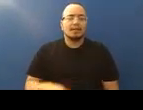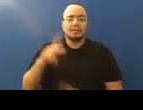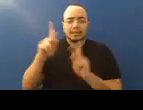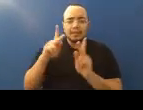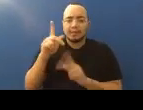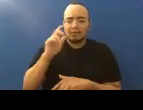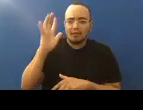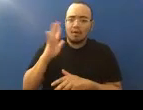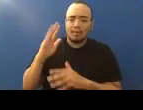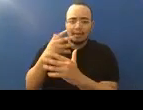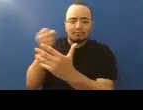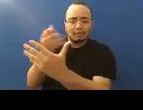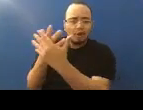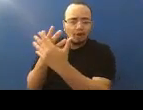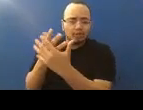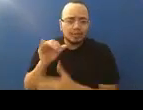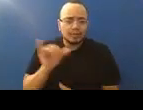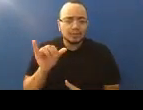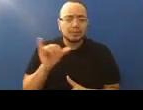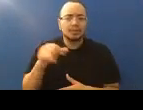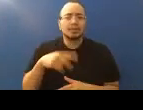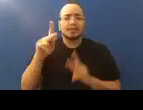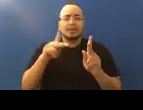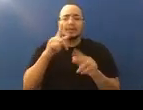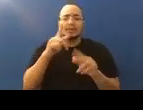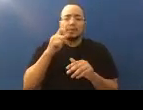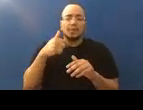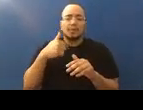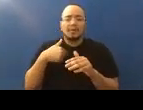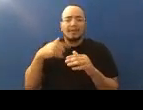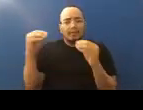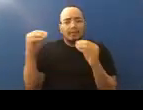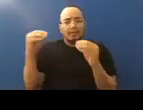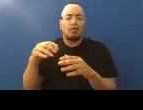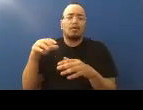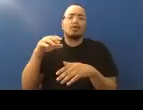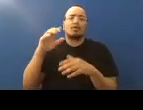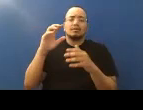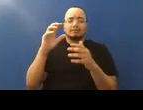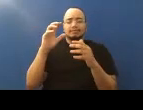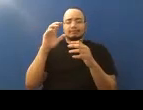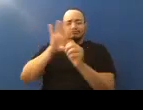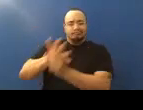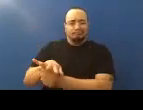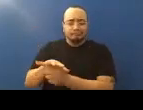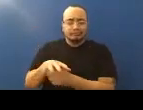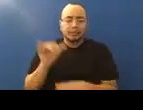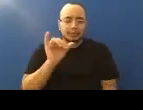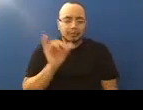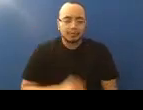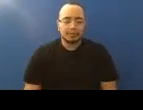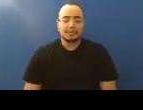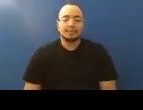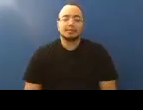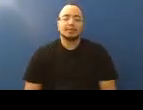That includes, right, like, the folks who are on the margins, right? So with that being said, you know, it's definitely important, I